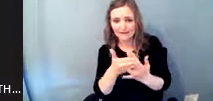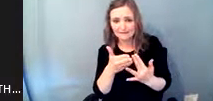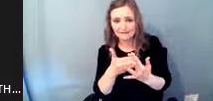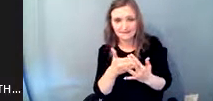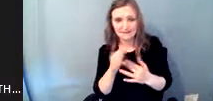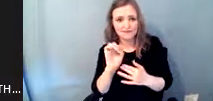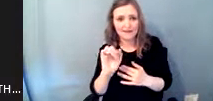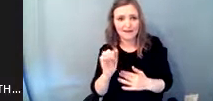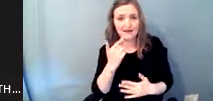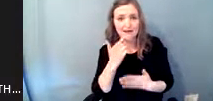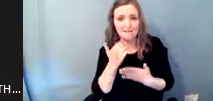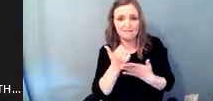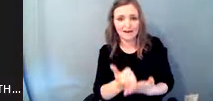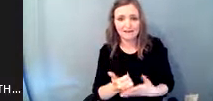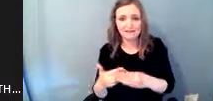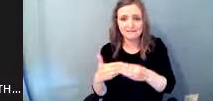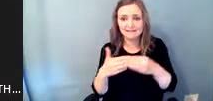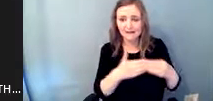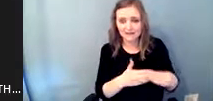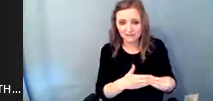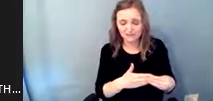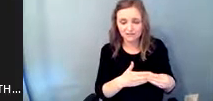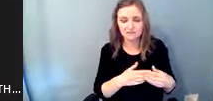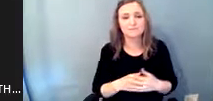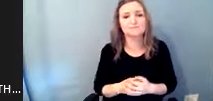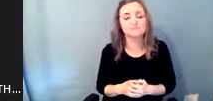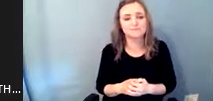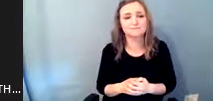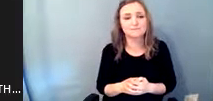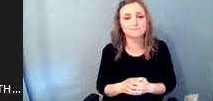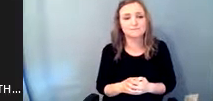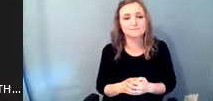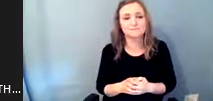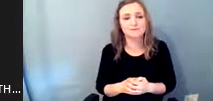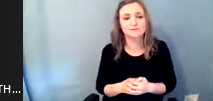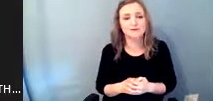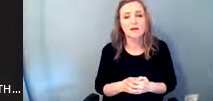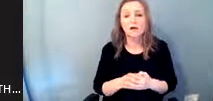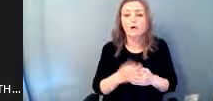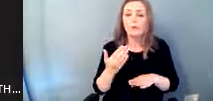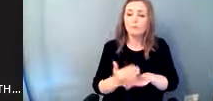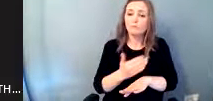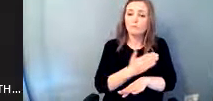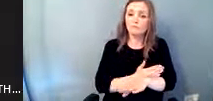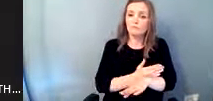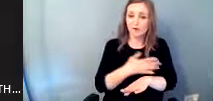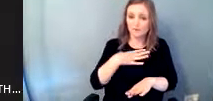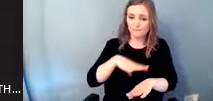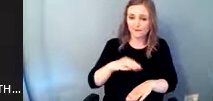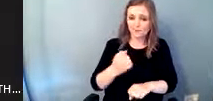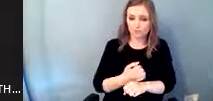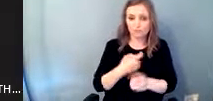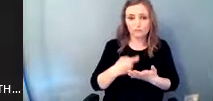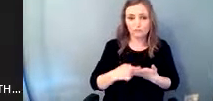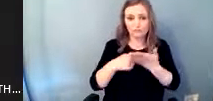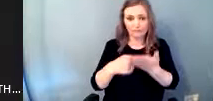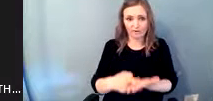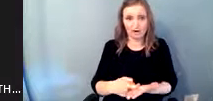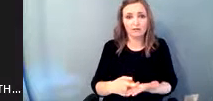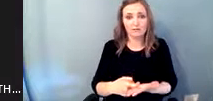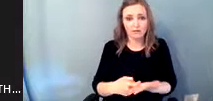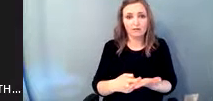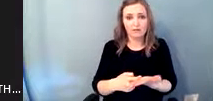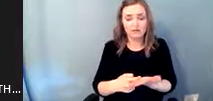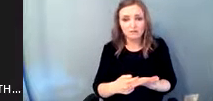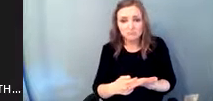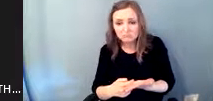And again, that helps us to decide upfront before a referral whether a referral is indicated, how urgently that